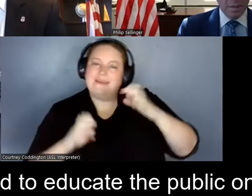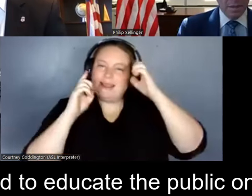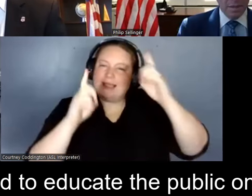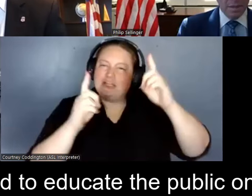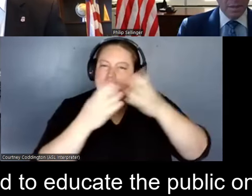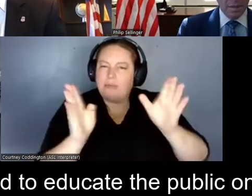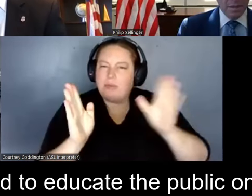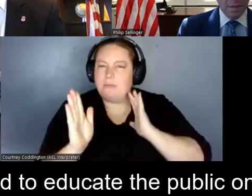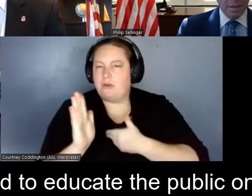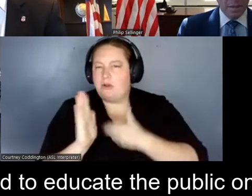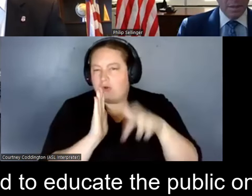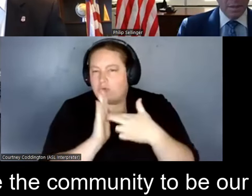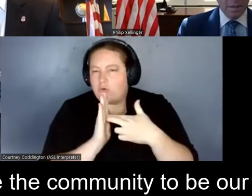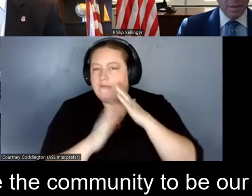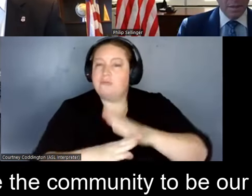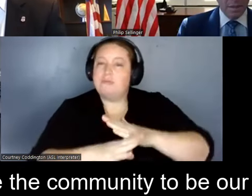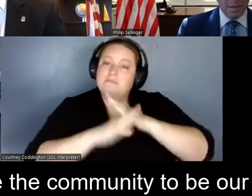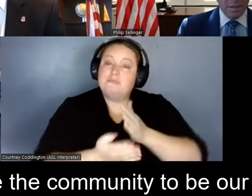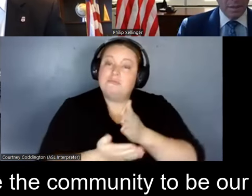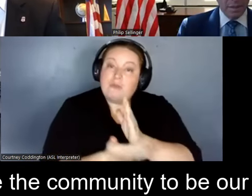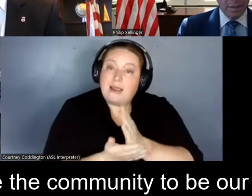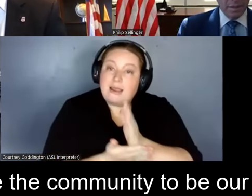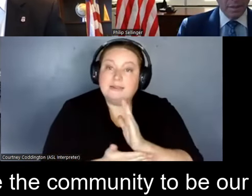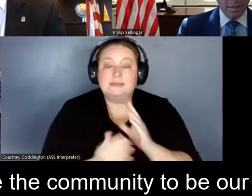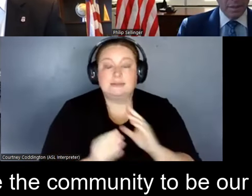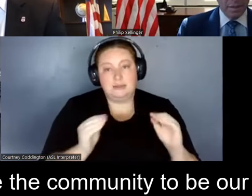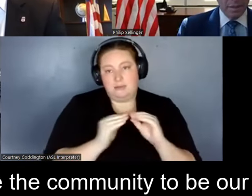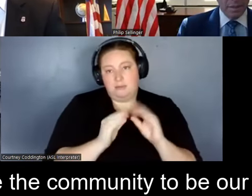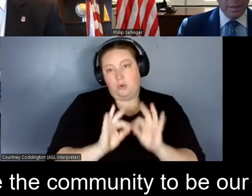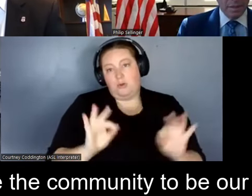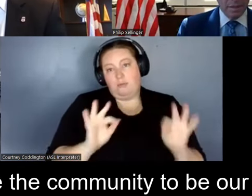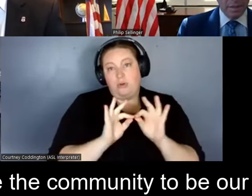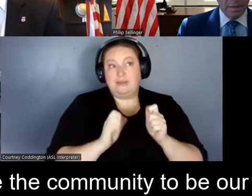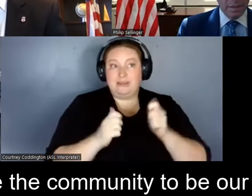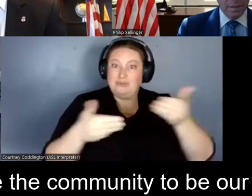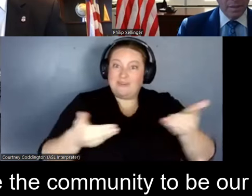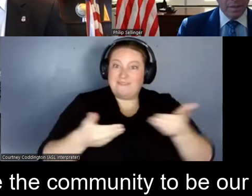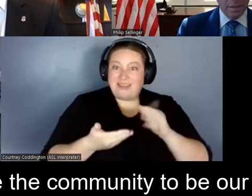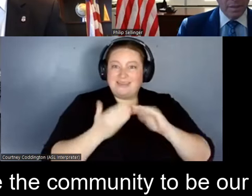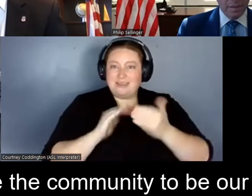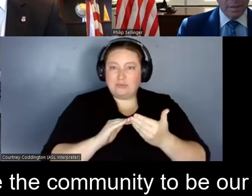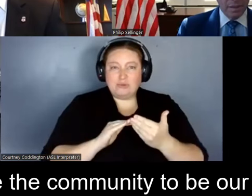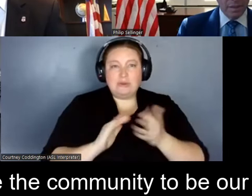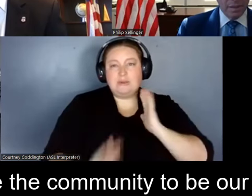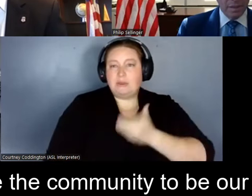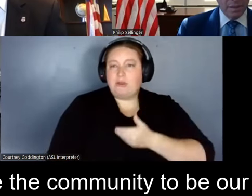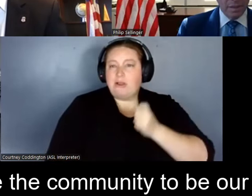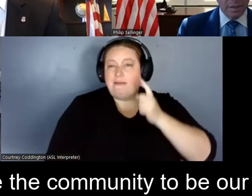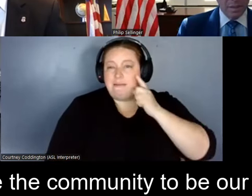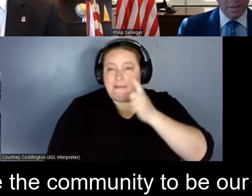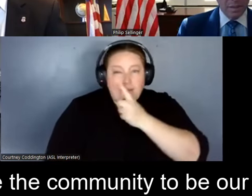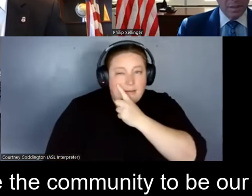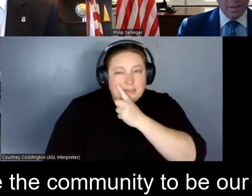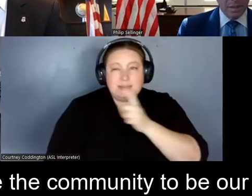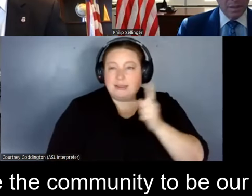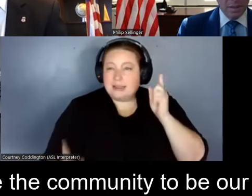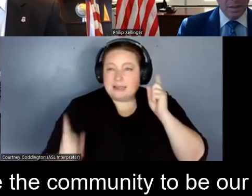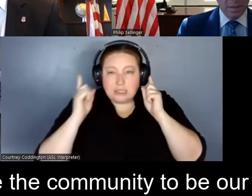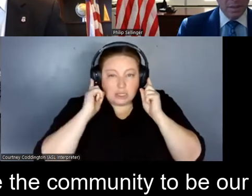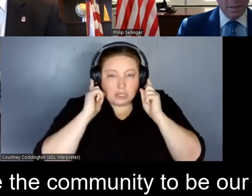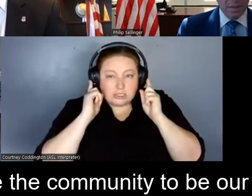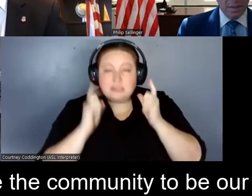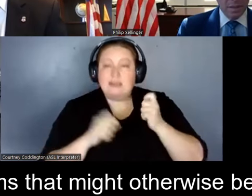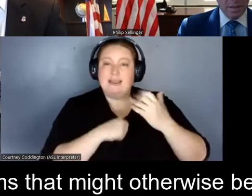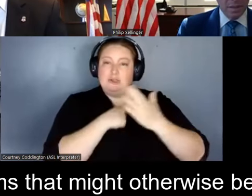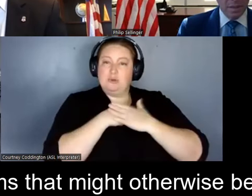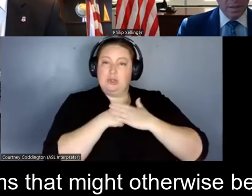in protecting their rights, and more importantly, to invite the community to be our eyes and our ears, and to alert